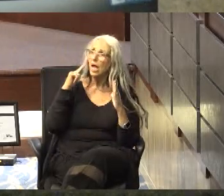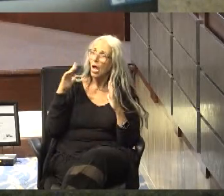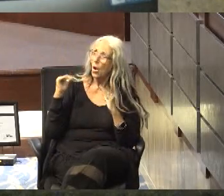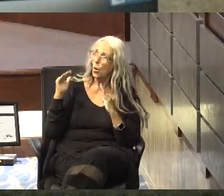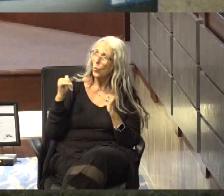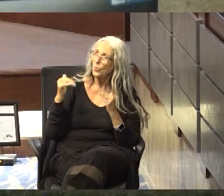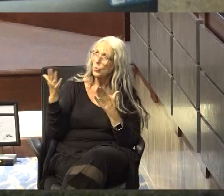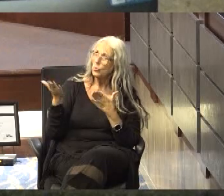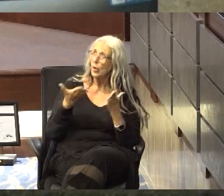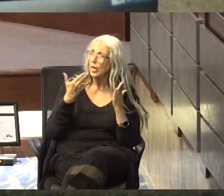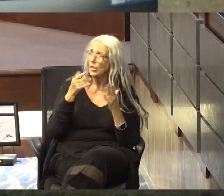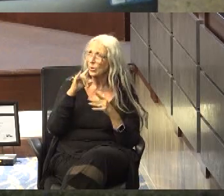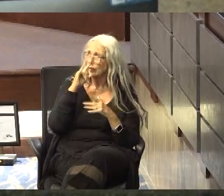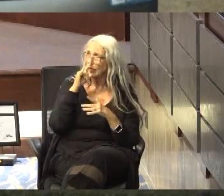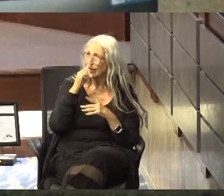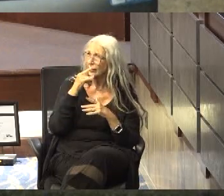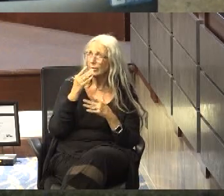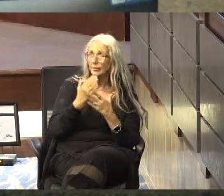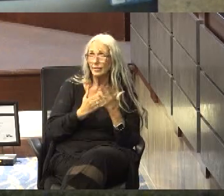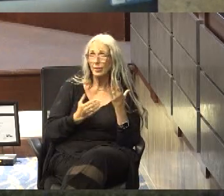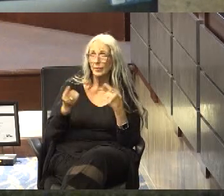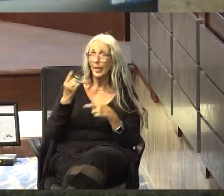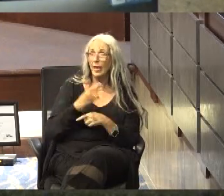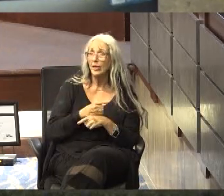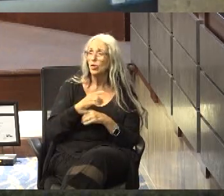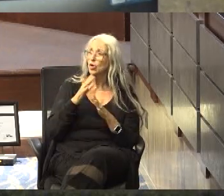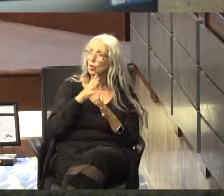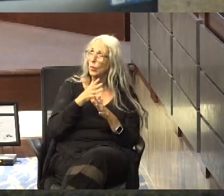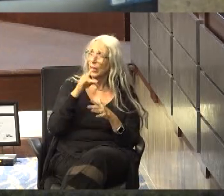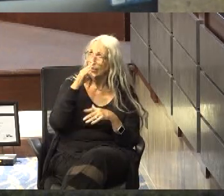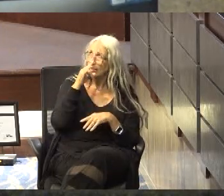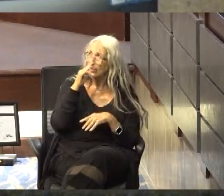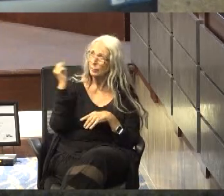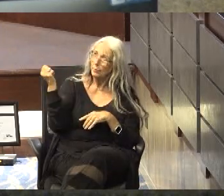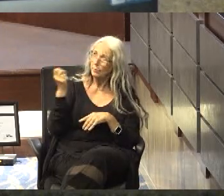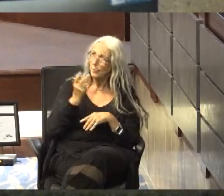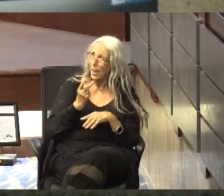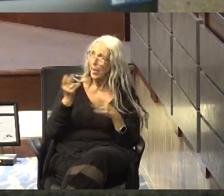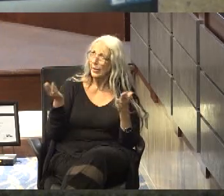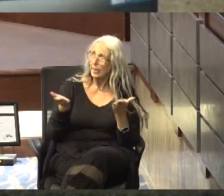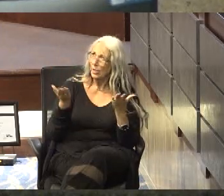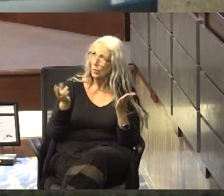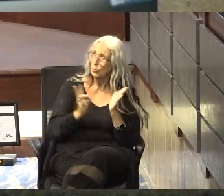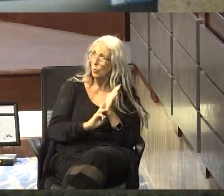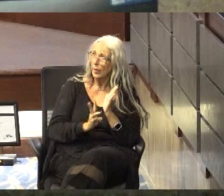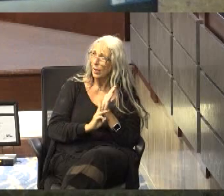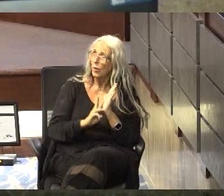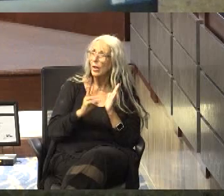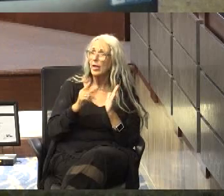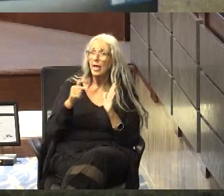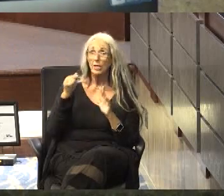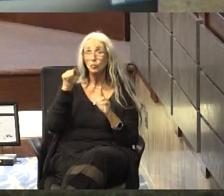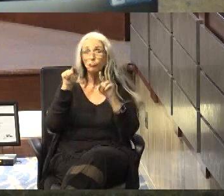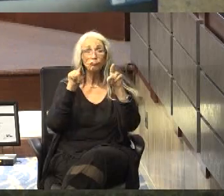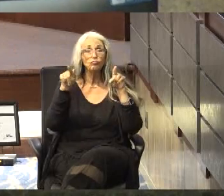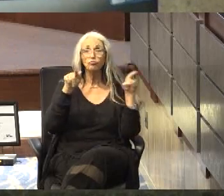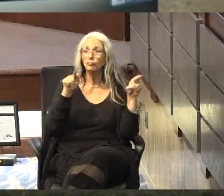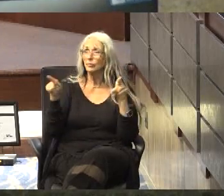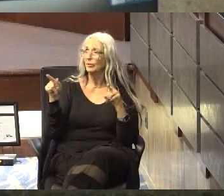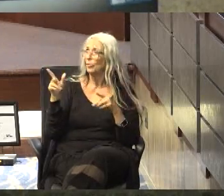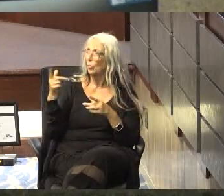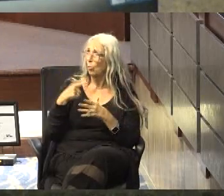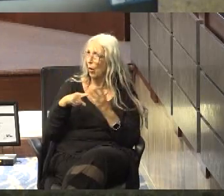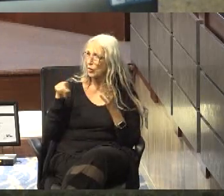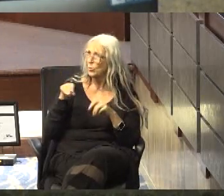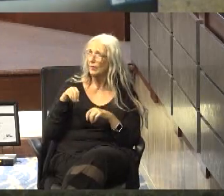your kids and someday your grandkids back to this community, and you can point out the impact directly that you